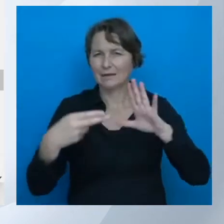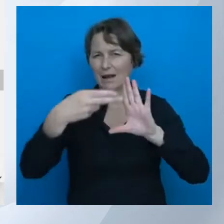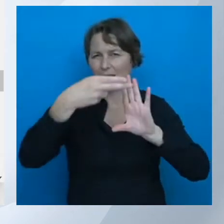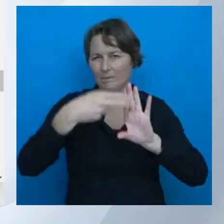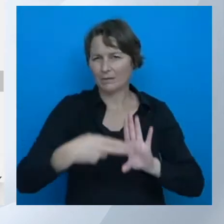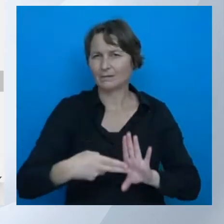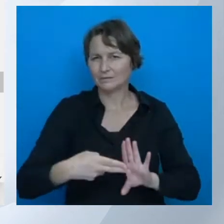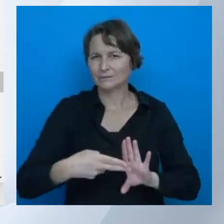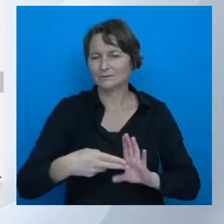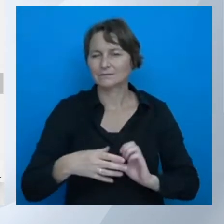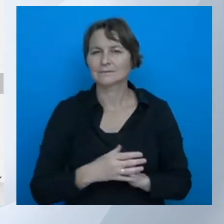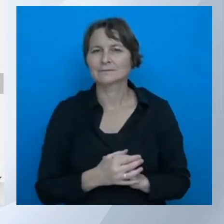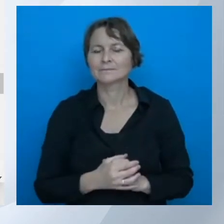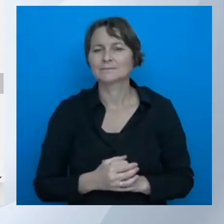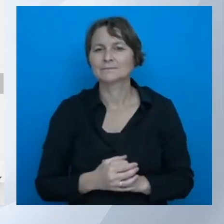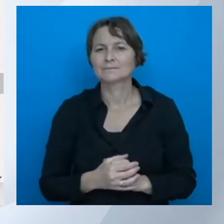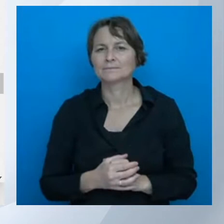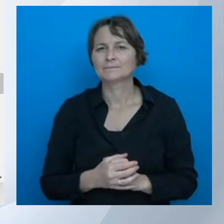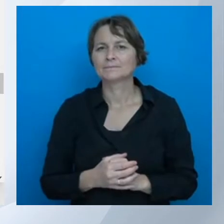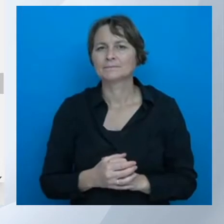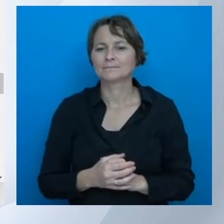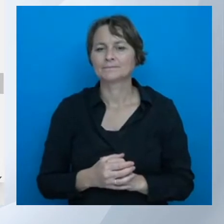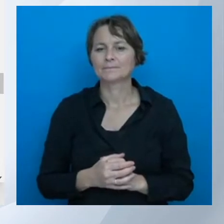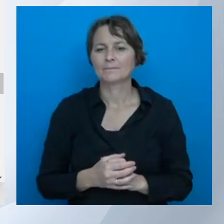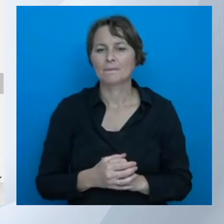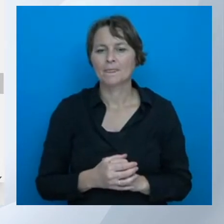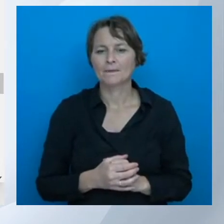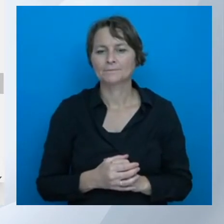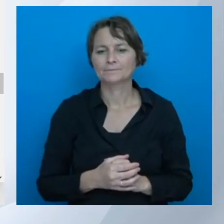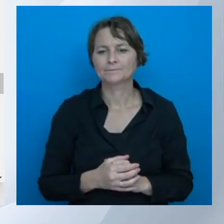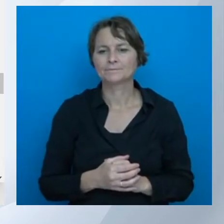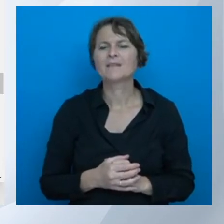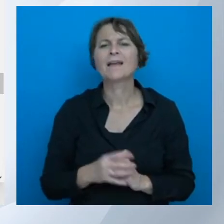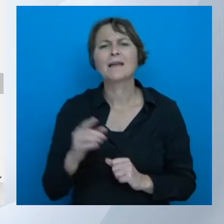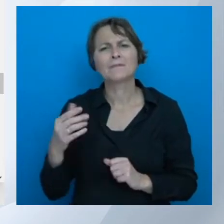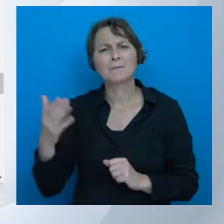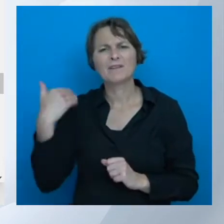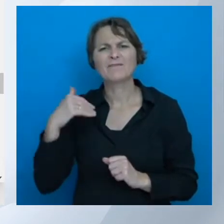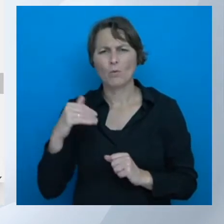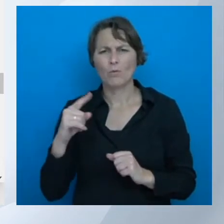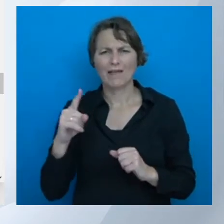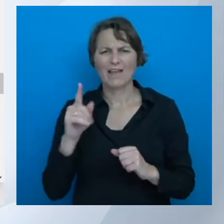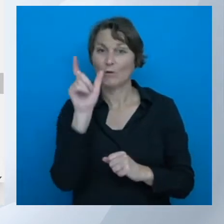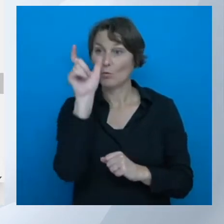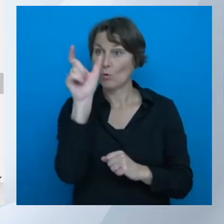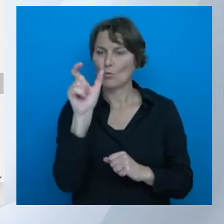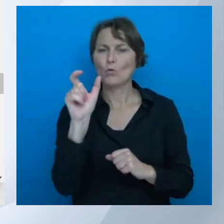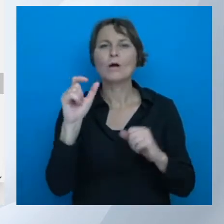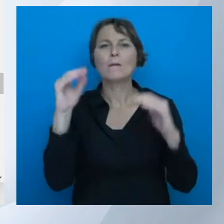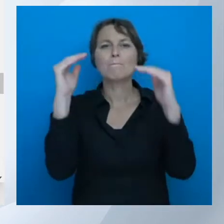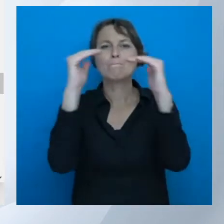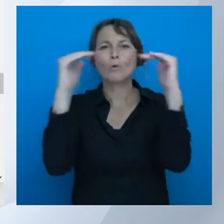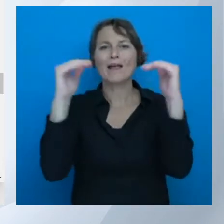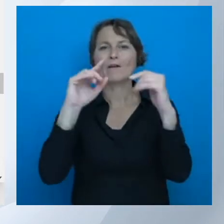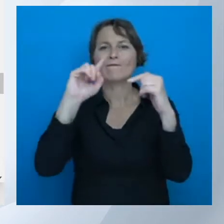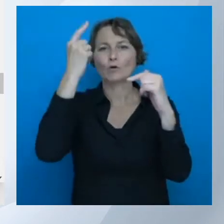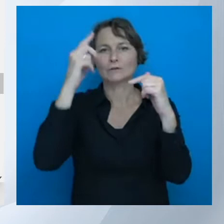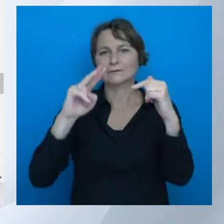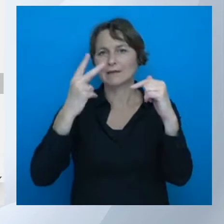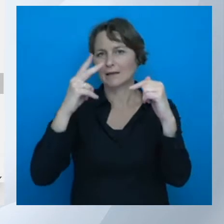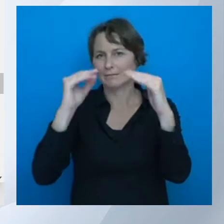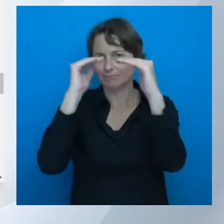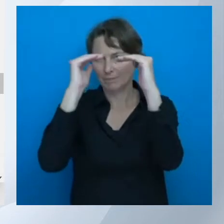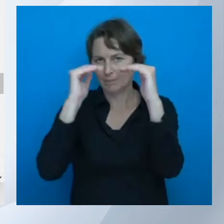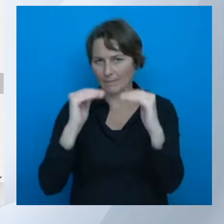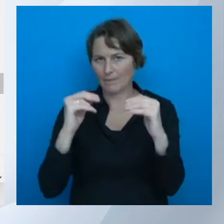and it also make some ranking on the words we pass it as a feature. And as a result, we